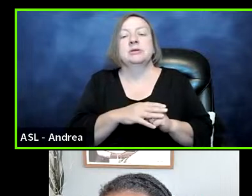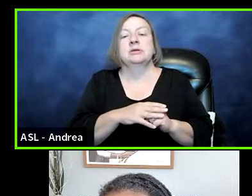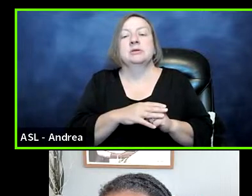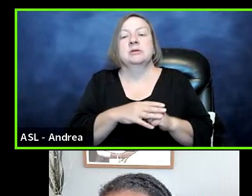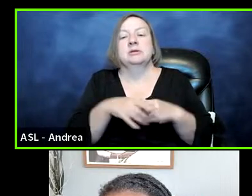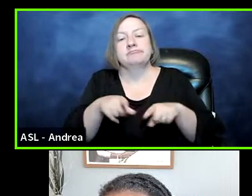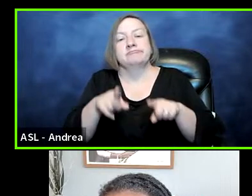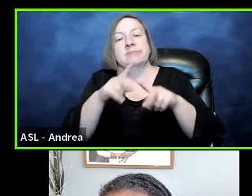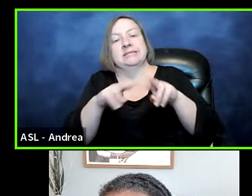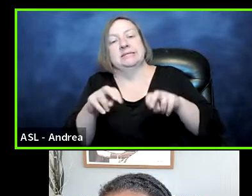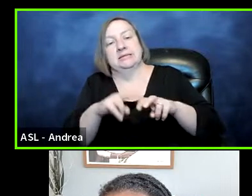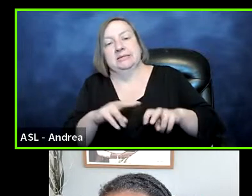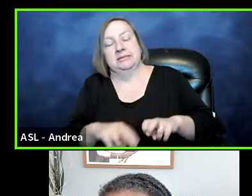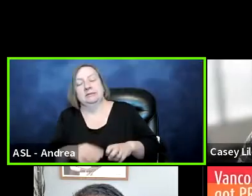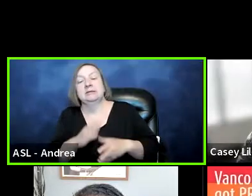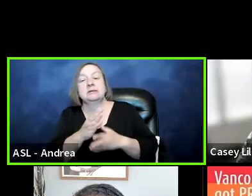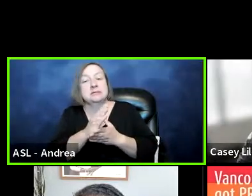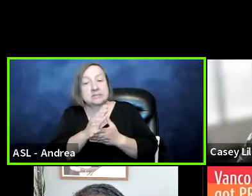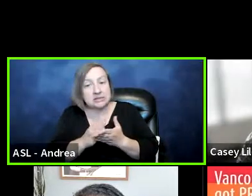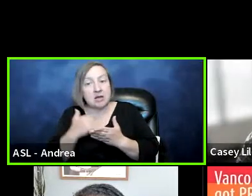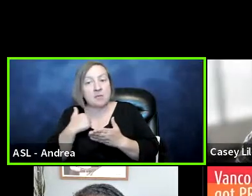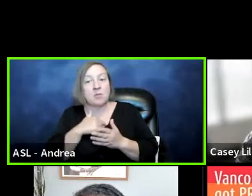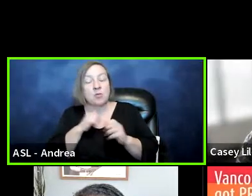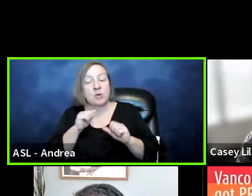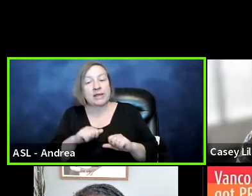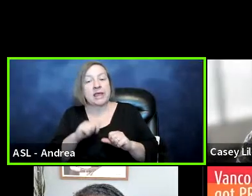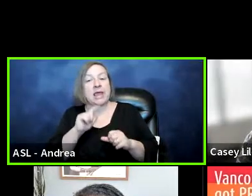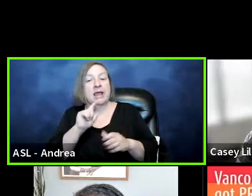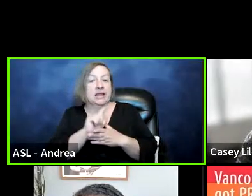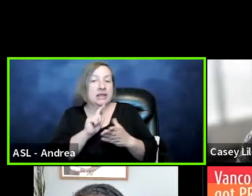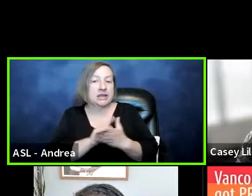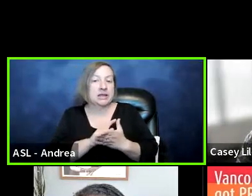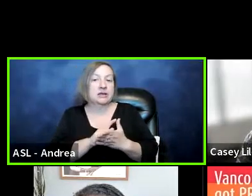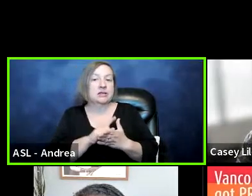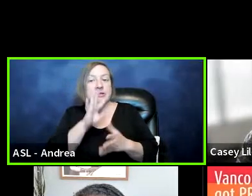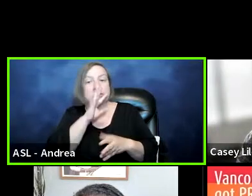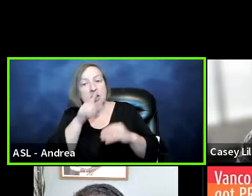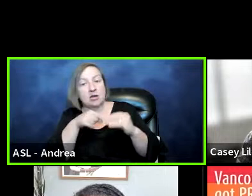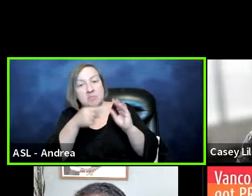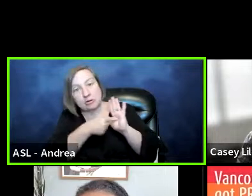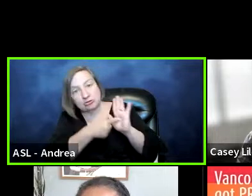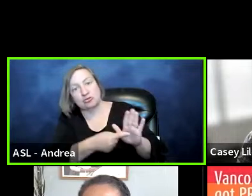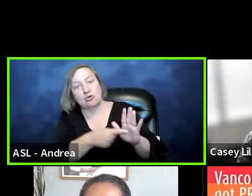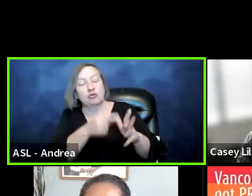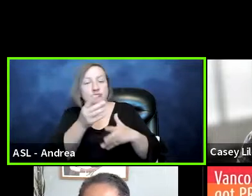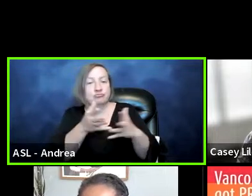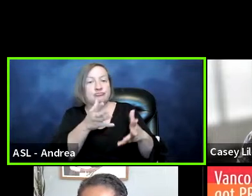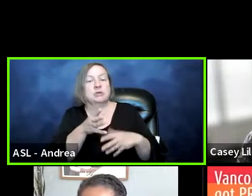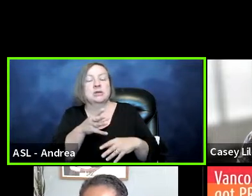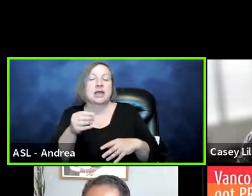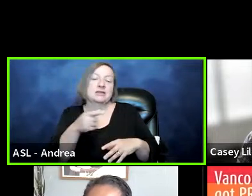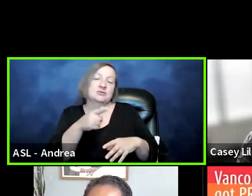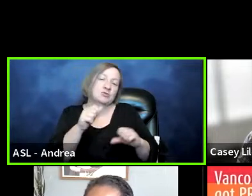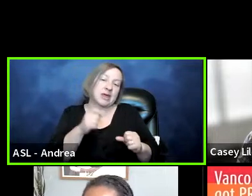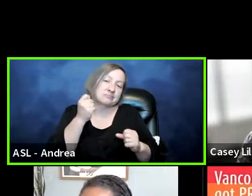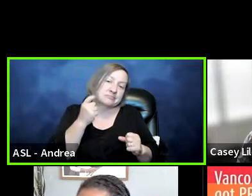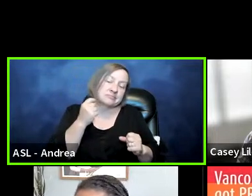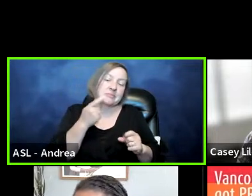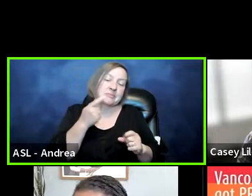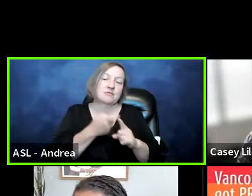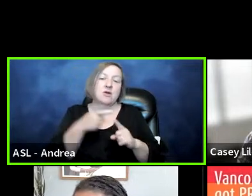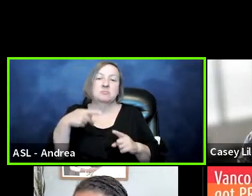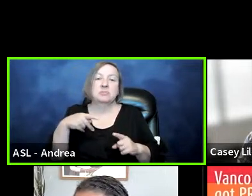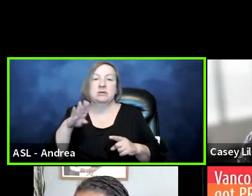assessing, some of which we can legally daylight, others, as you can appreciate, coming from